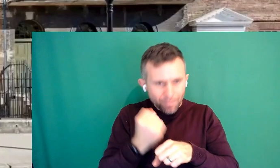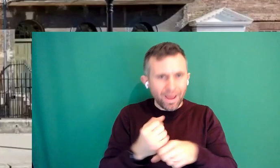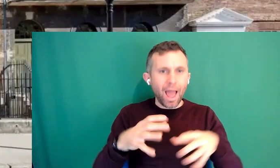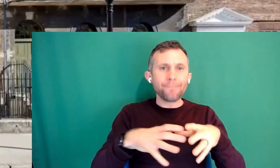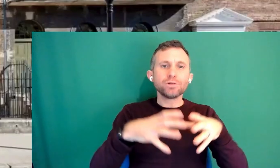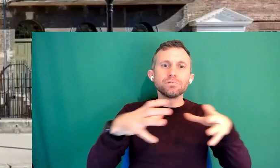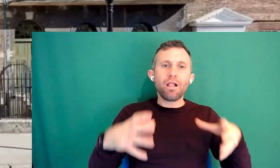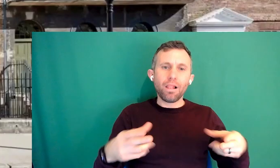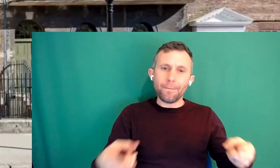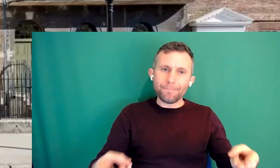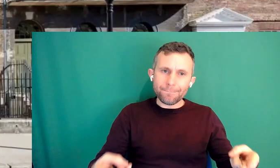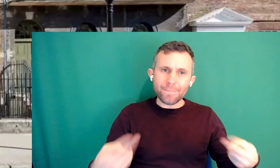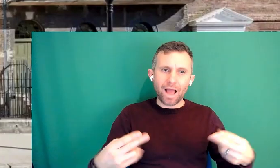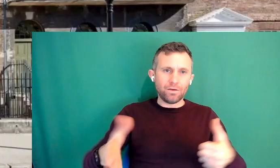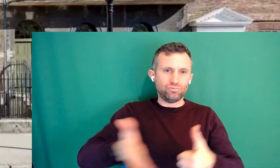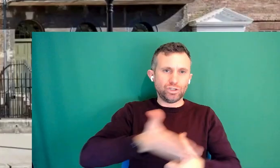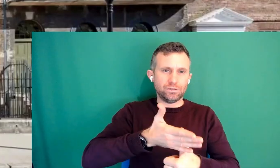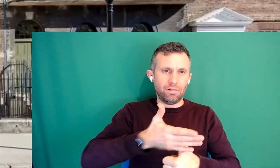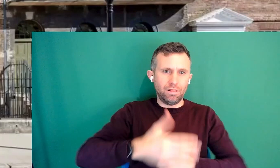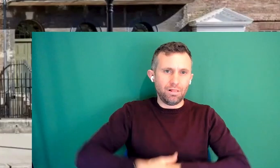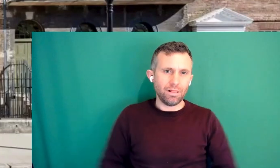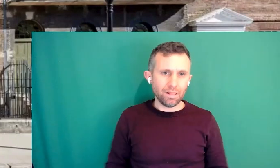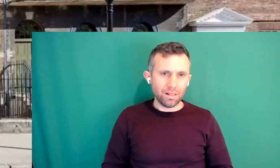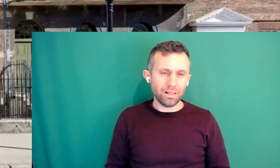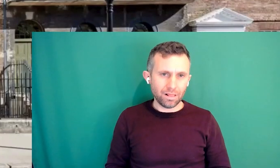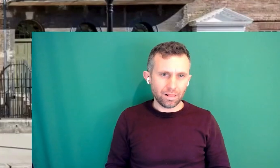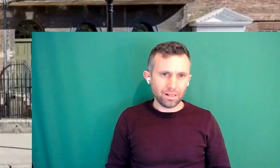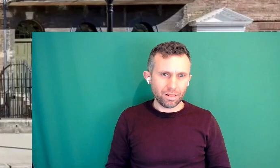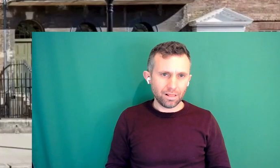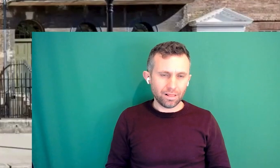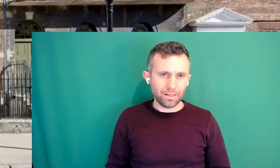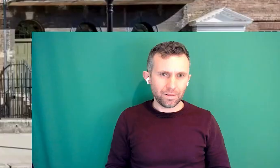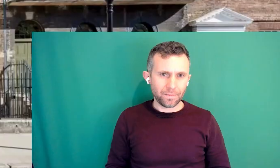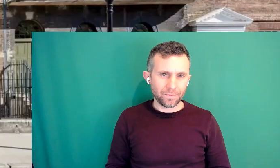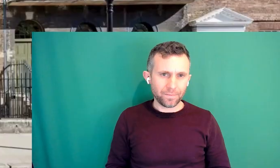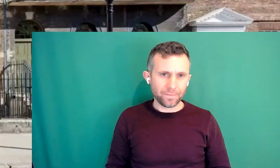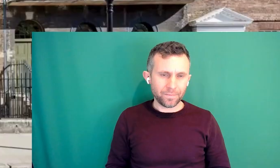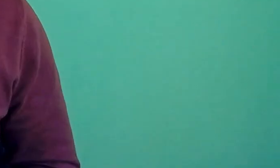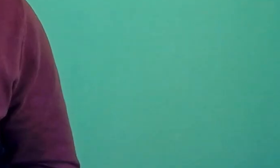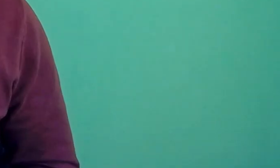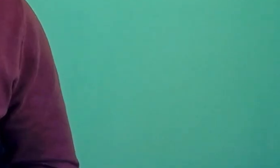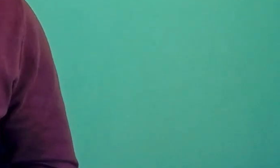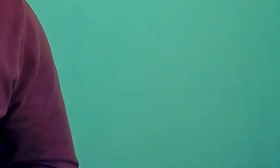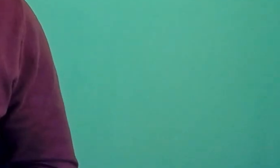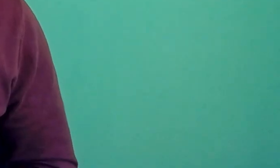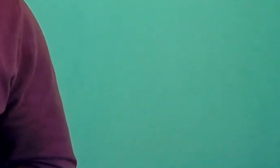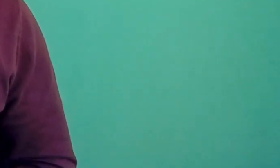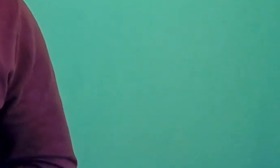That is the end of my presentation. Thank you so much for joining me today.